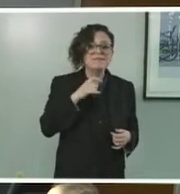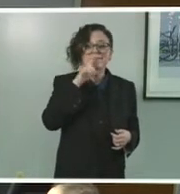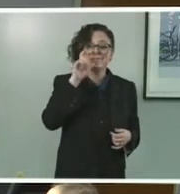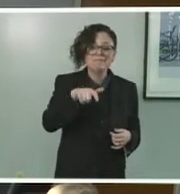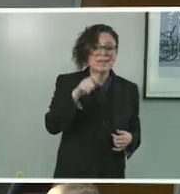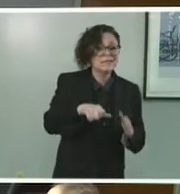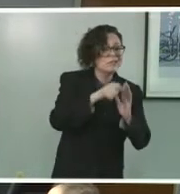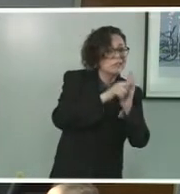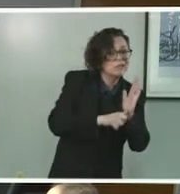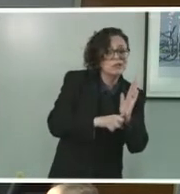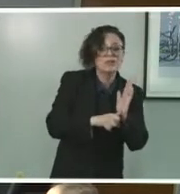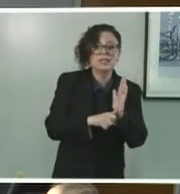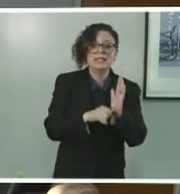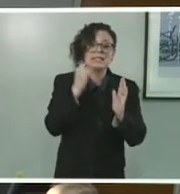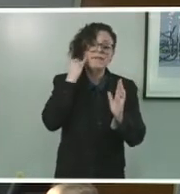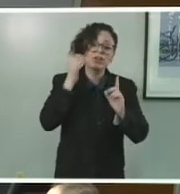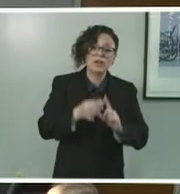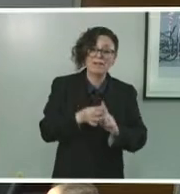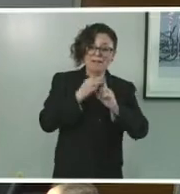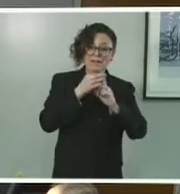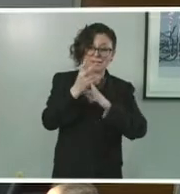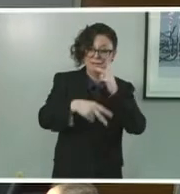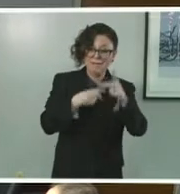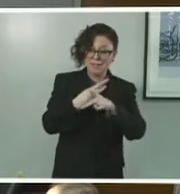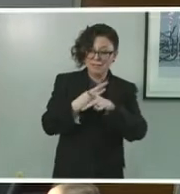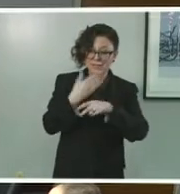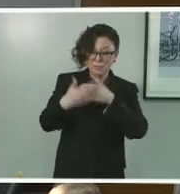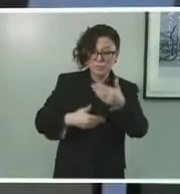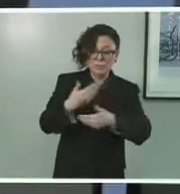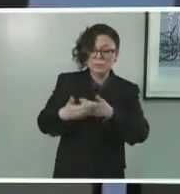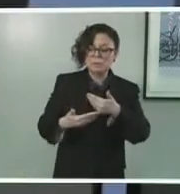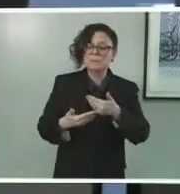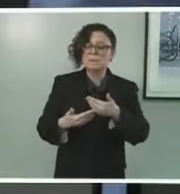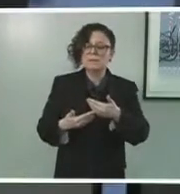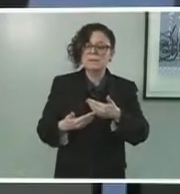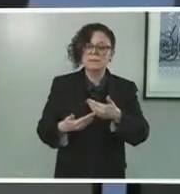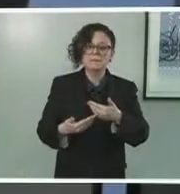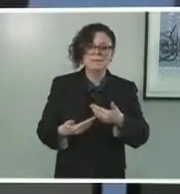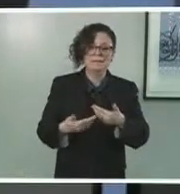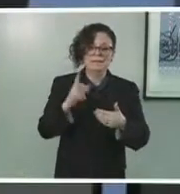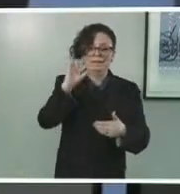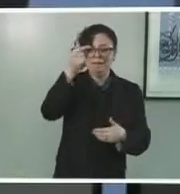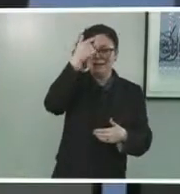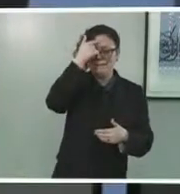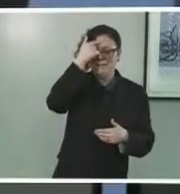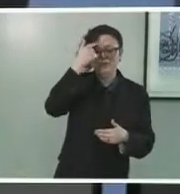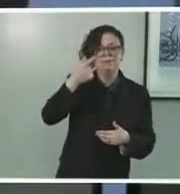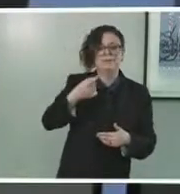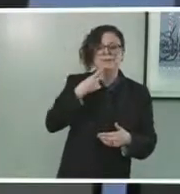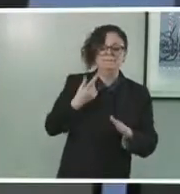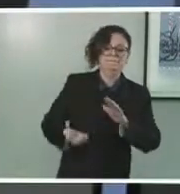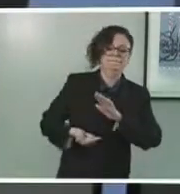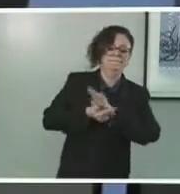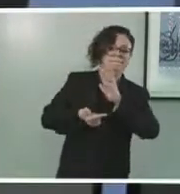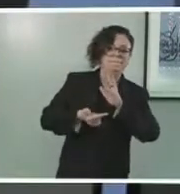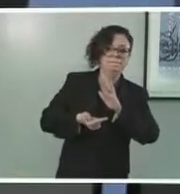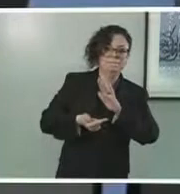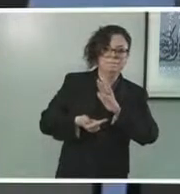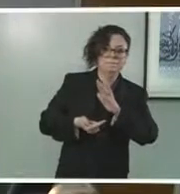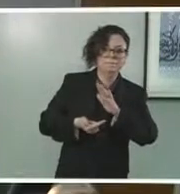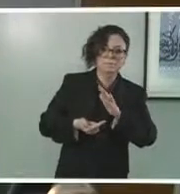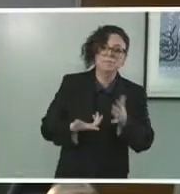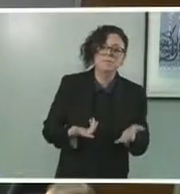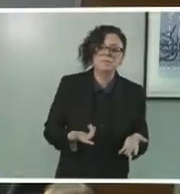Or if not specifically addressed, at least the county order incorporates the governor's restrictions, and those were in there, if I'm not mistaken. To